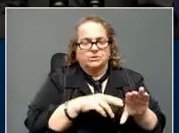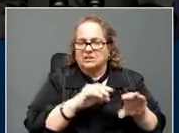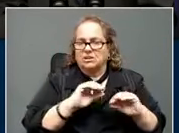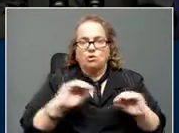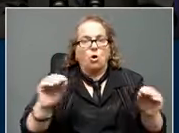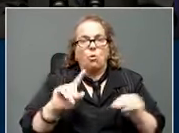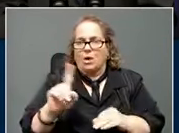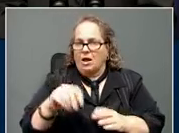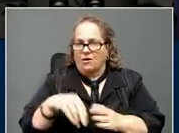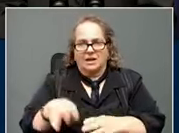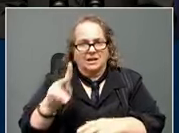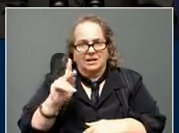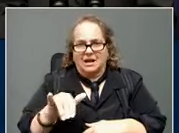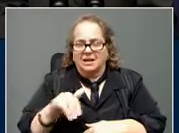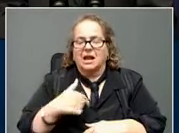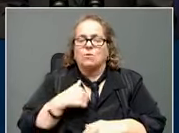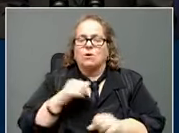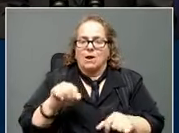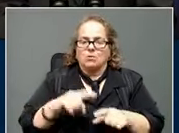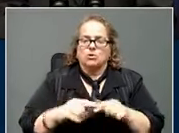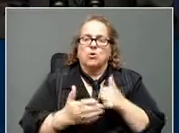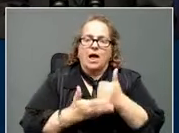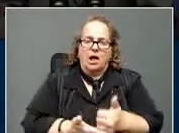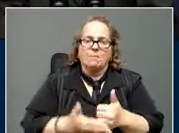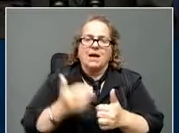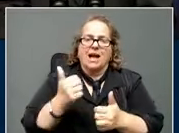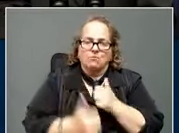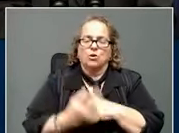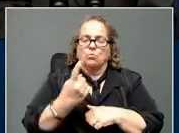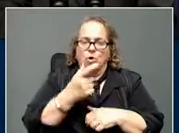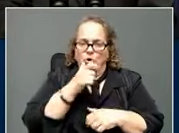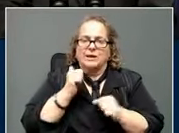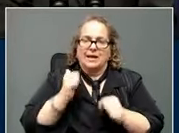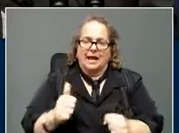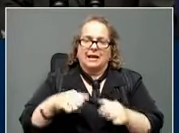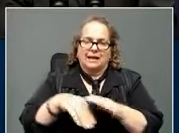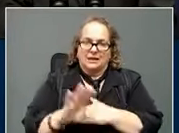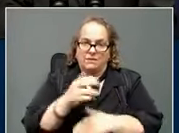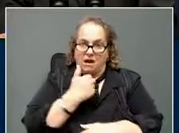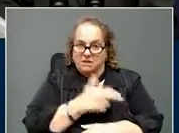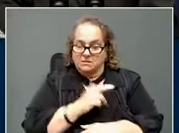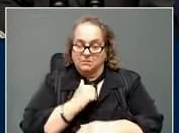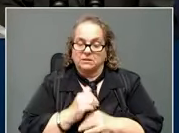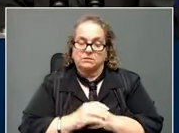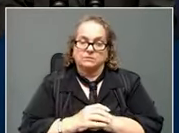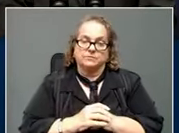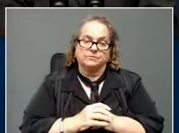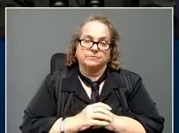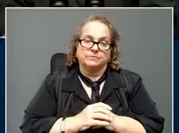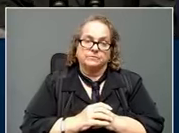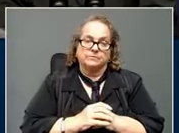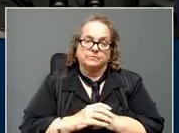to help everyone that could get to one of those facilities. All right, let's look